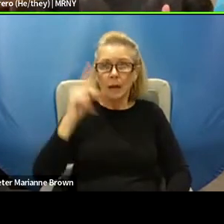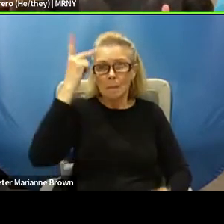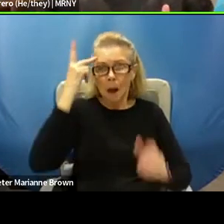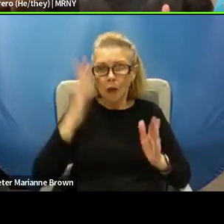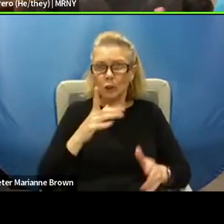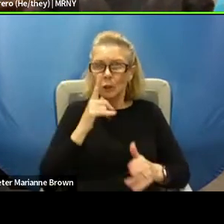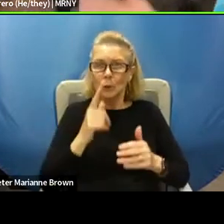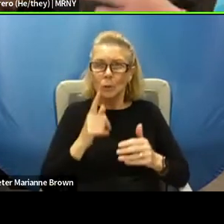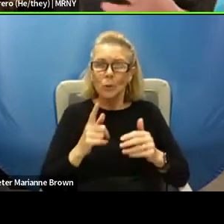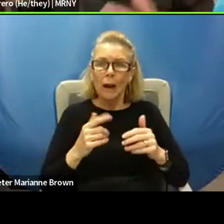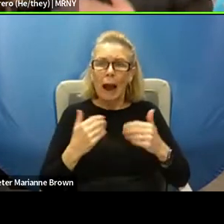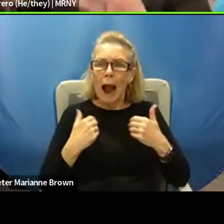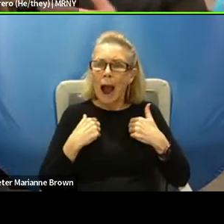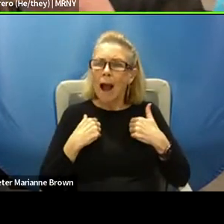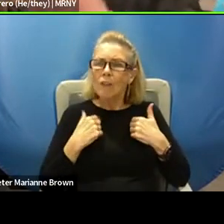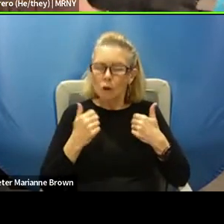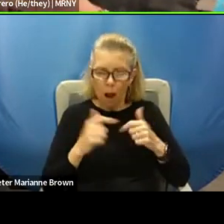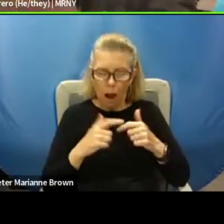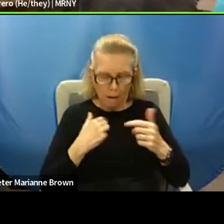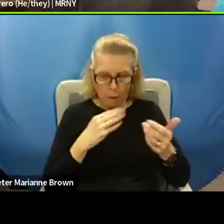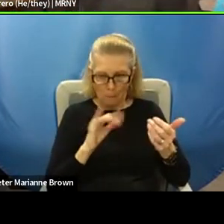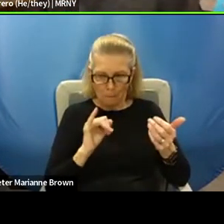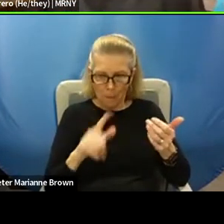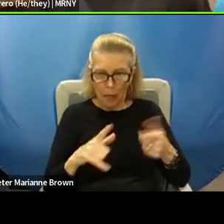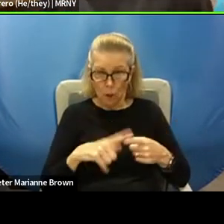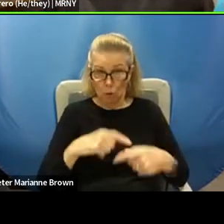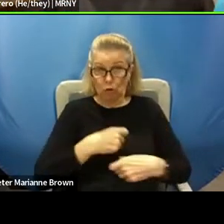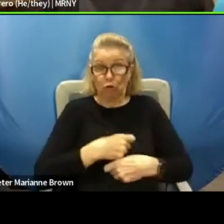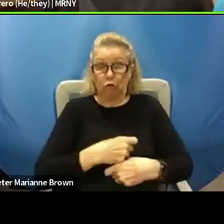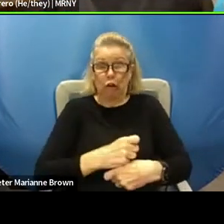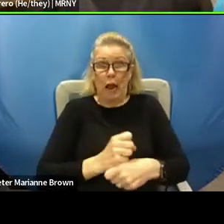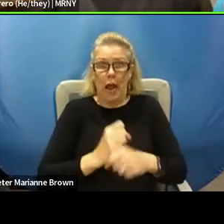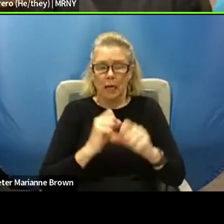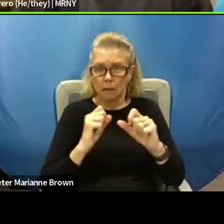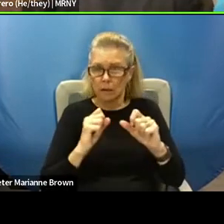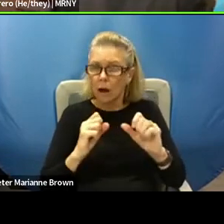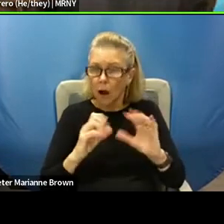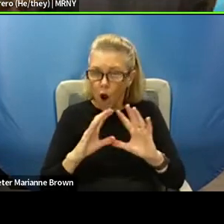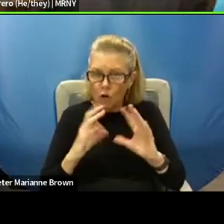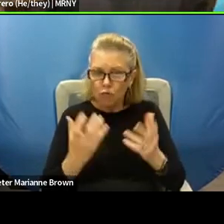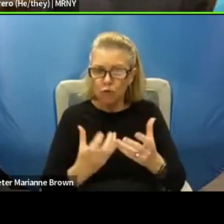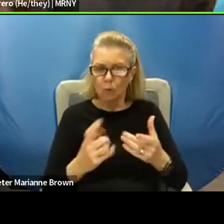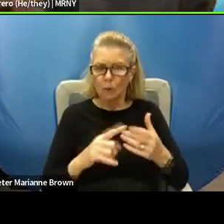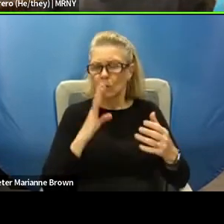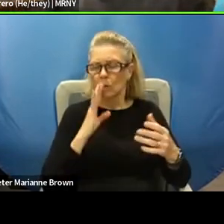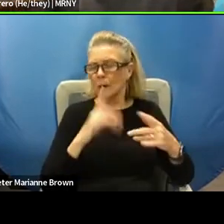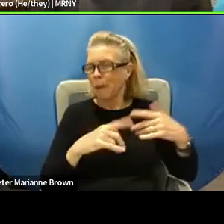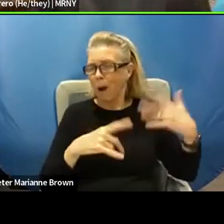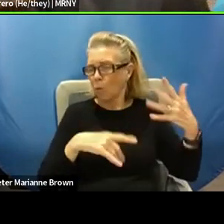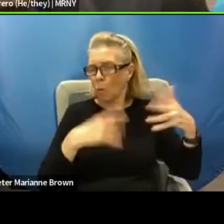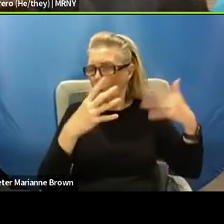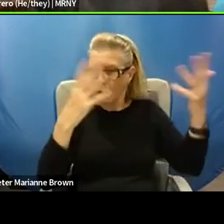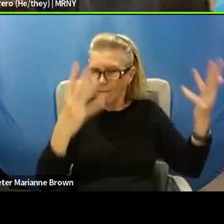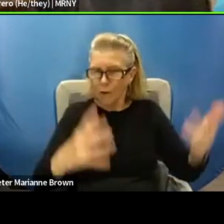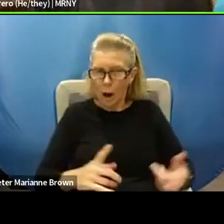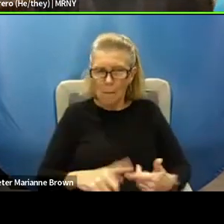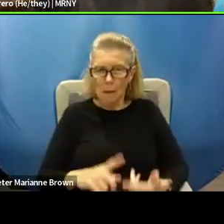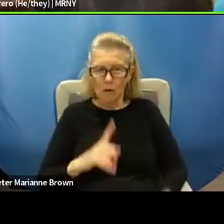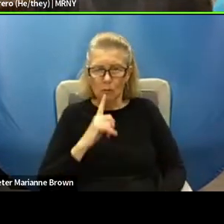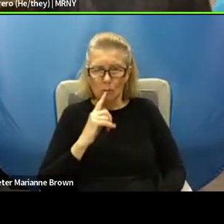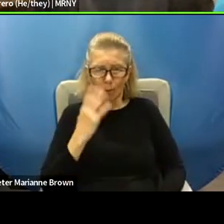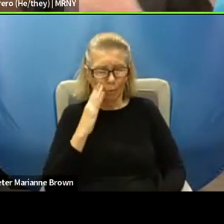bill to create a group to talk about X, Y, and Z, when in reality that bill holds no